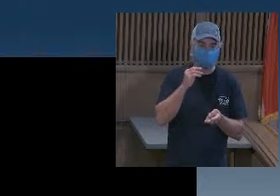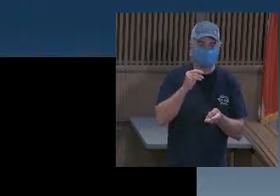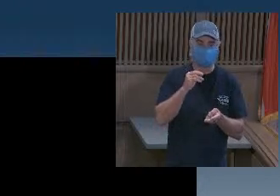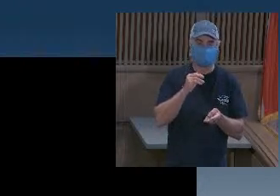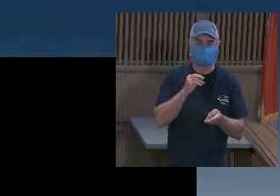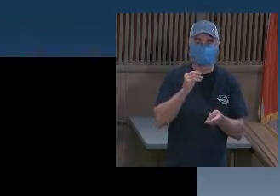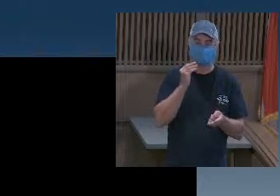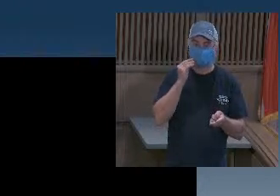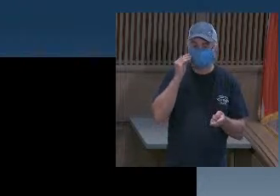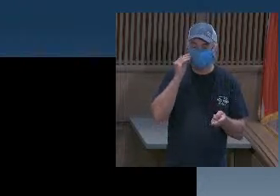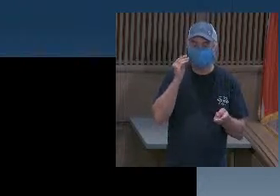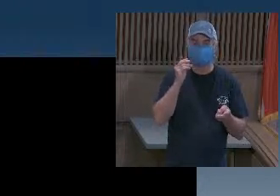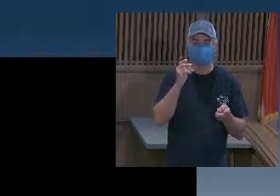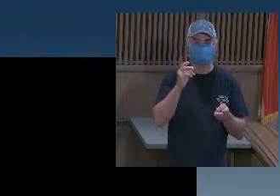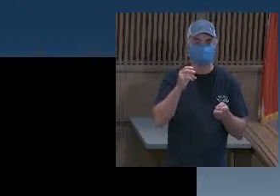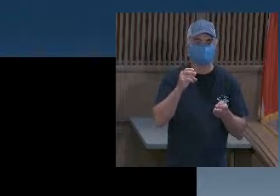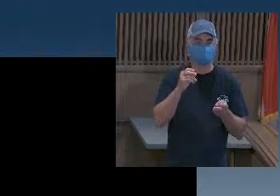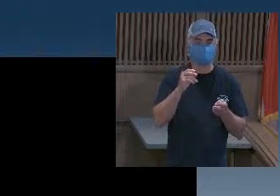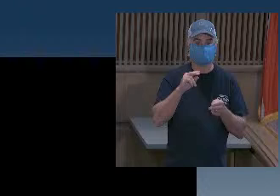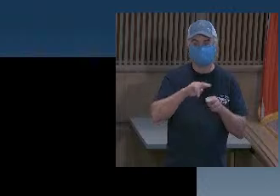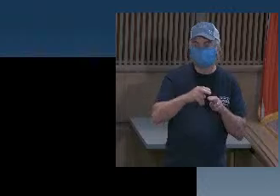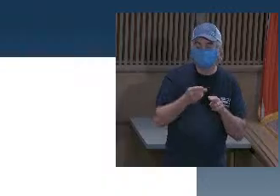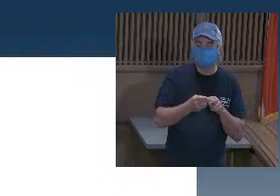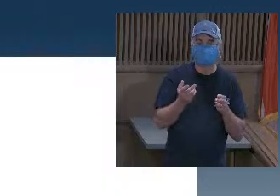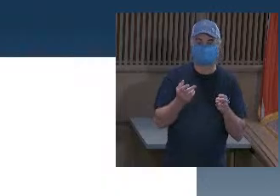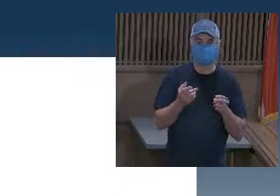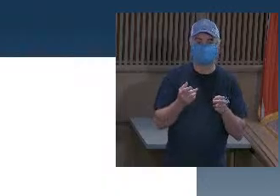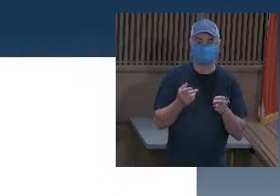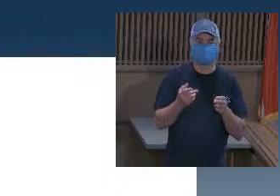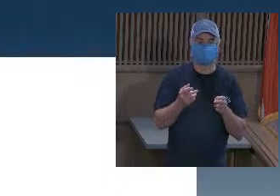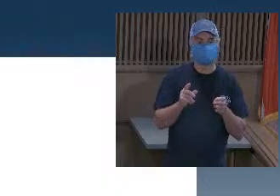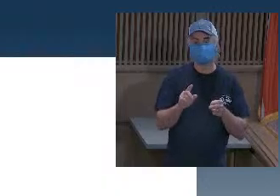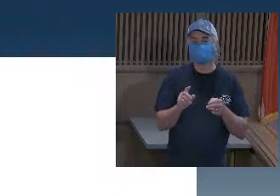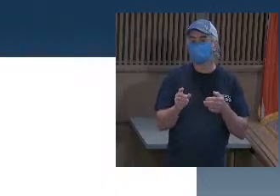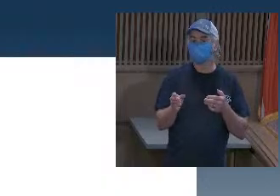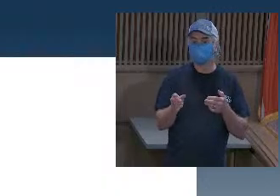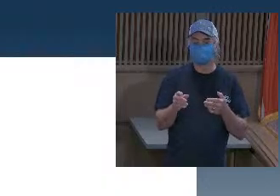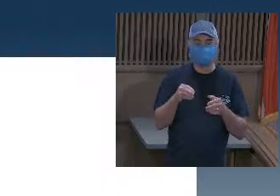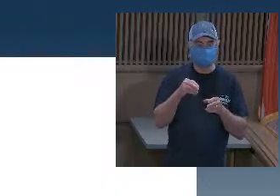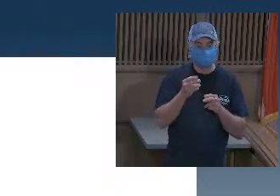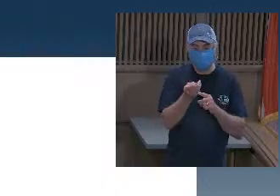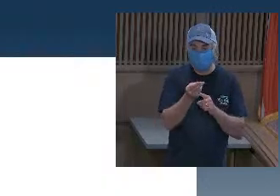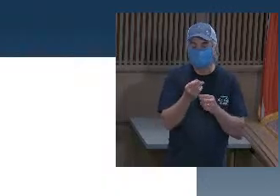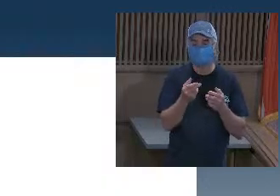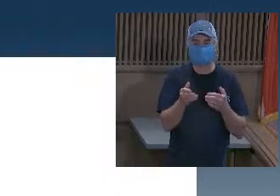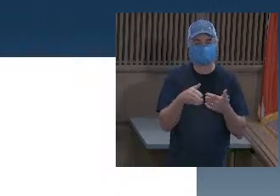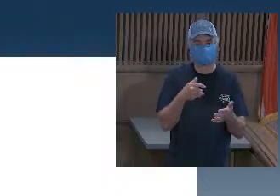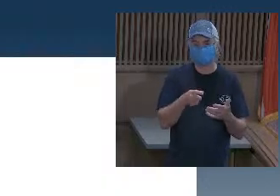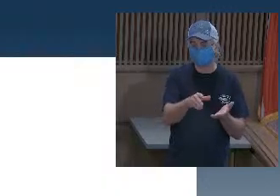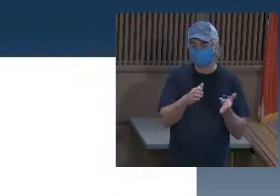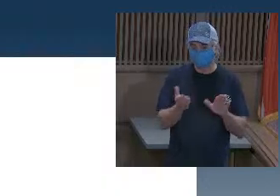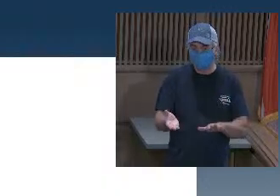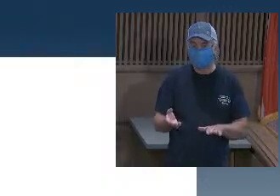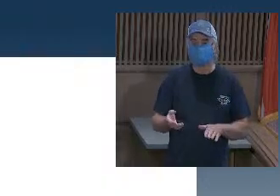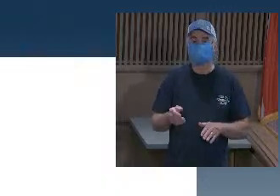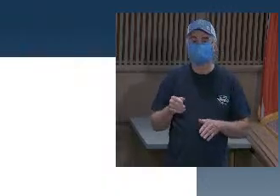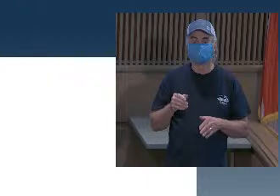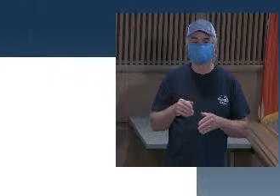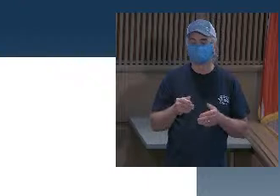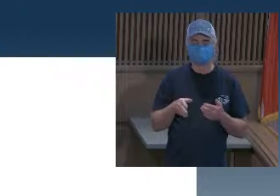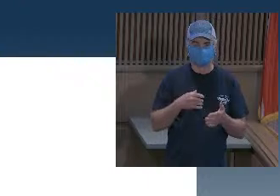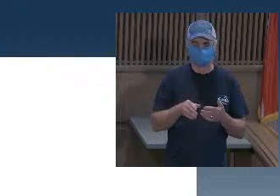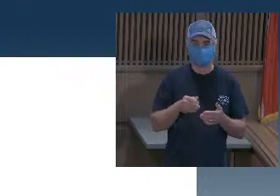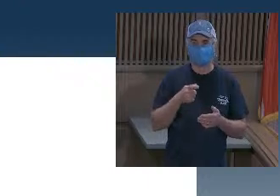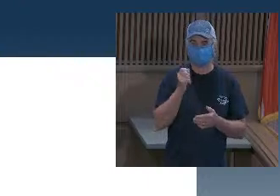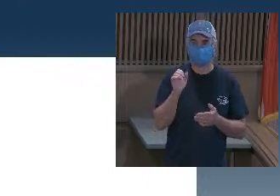up with 318 residents of Dougherty County that have passed. There have been 13 more deaths since